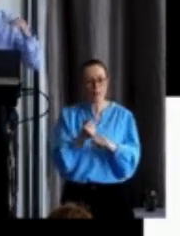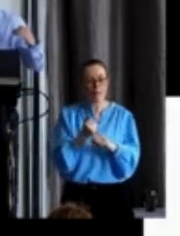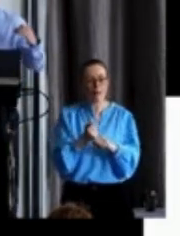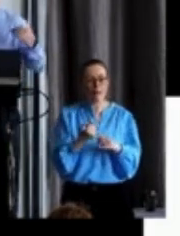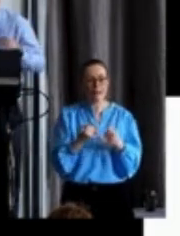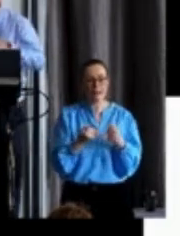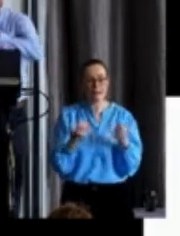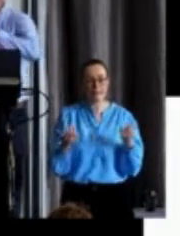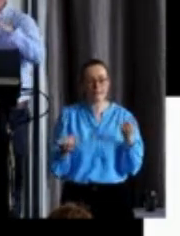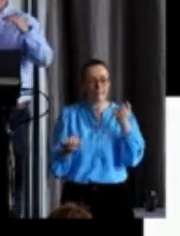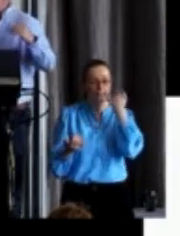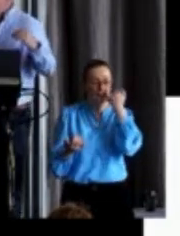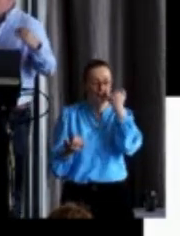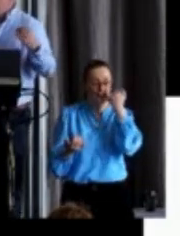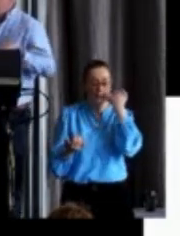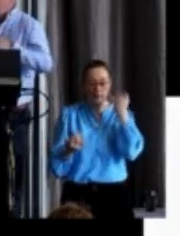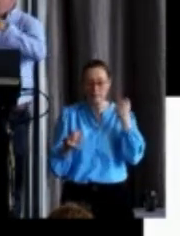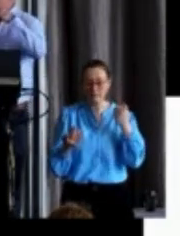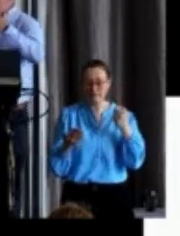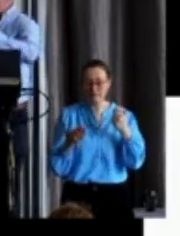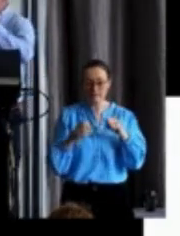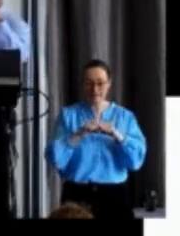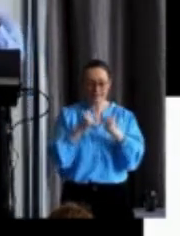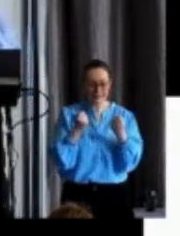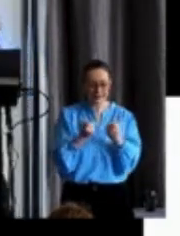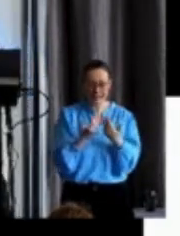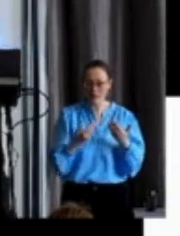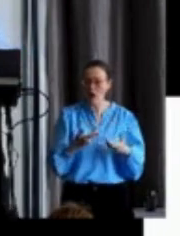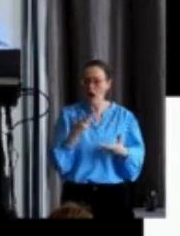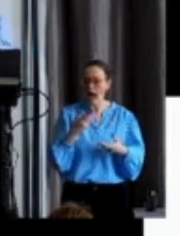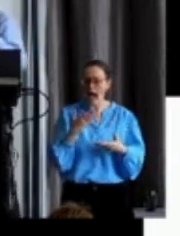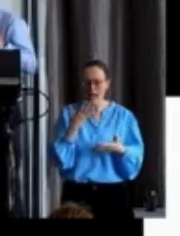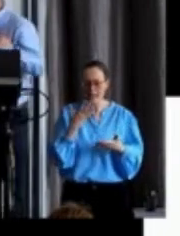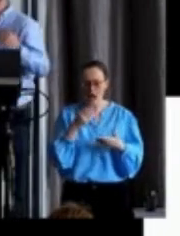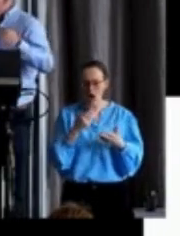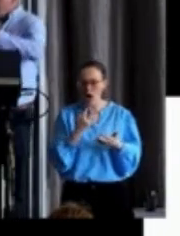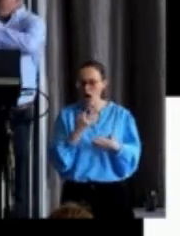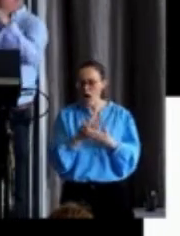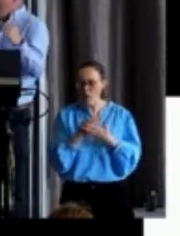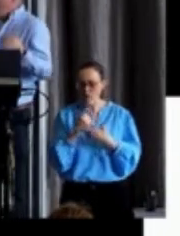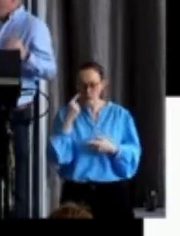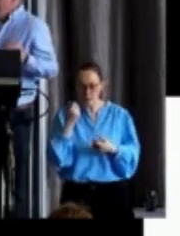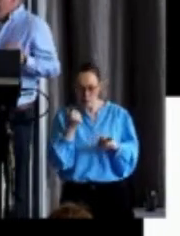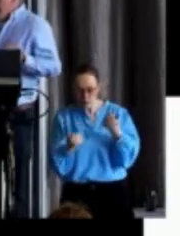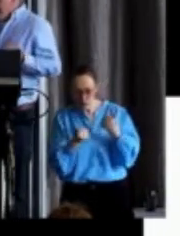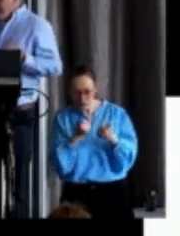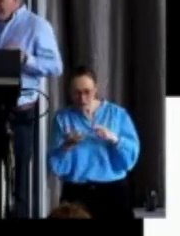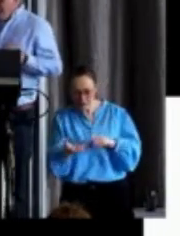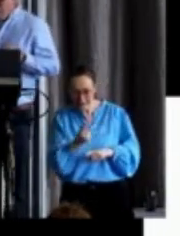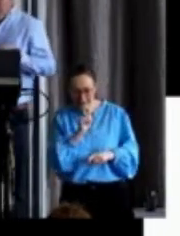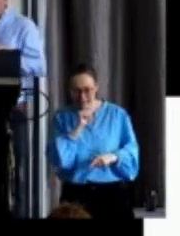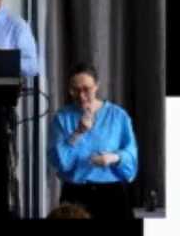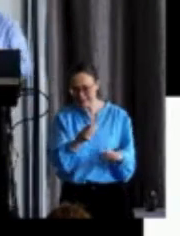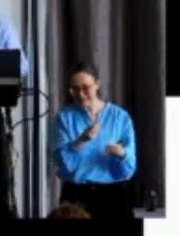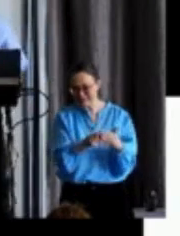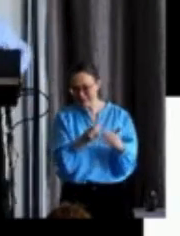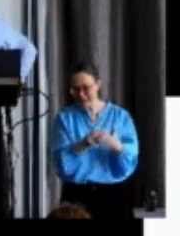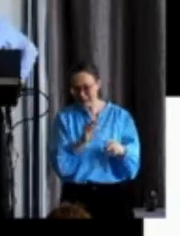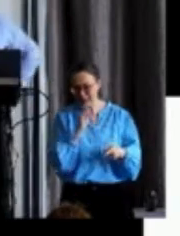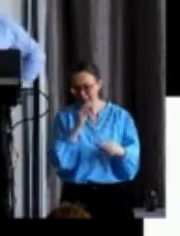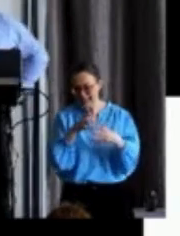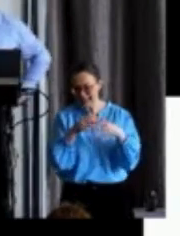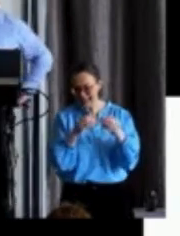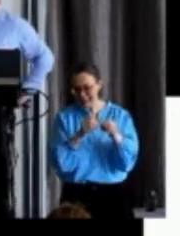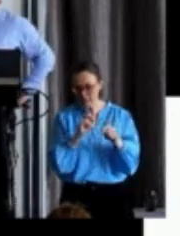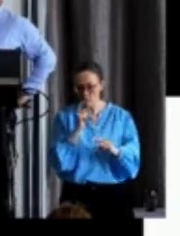have reached a stage in all society where we judge success on monetary values and what you have. And I think when I spoke